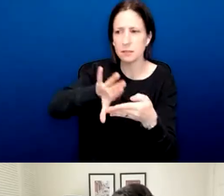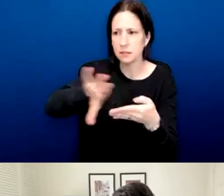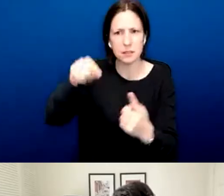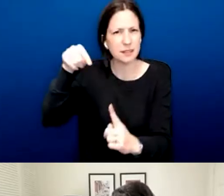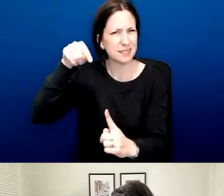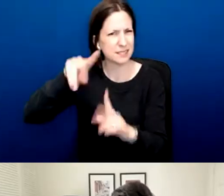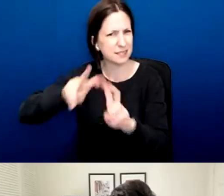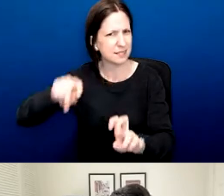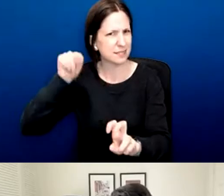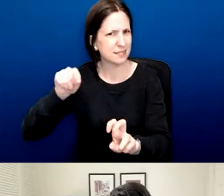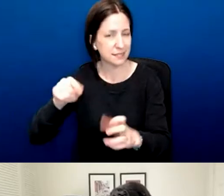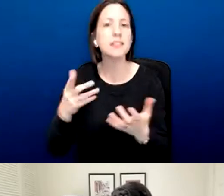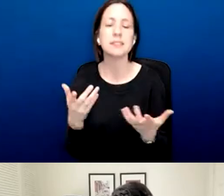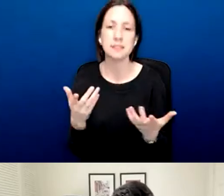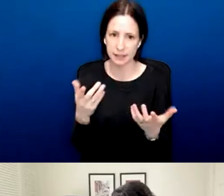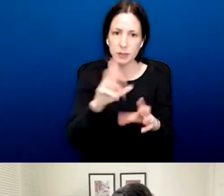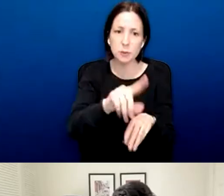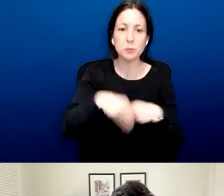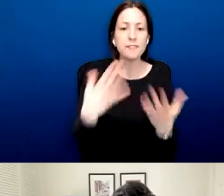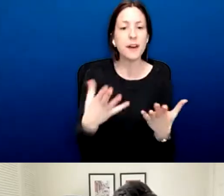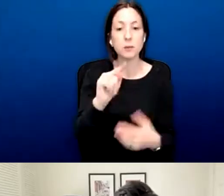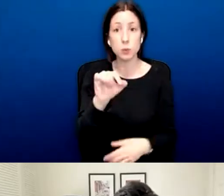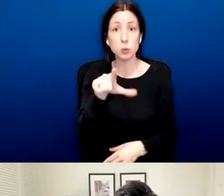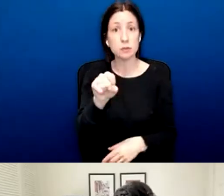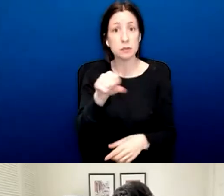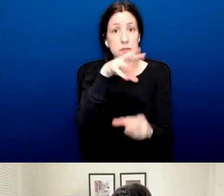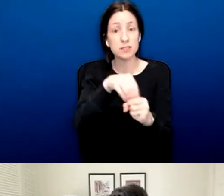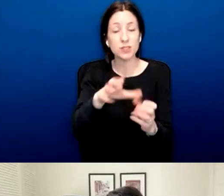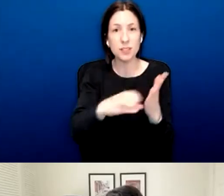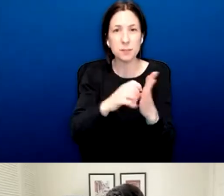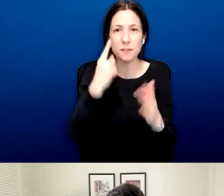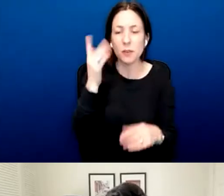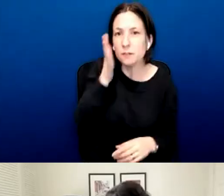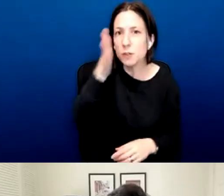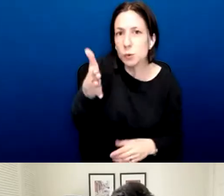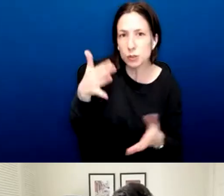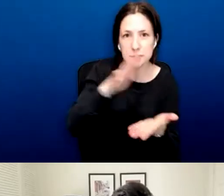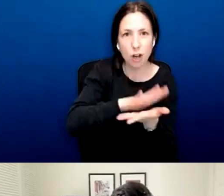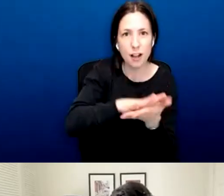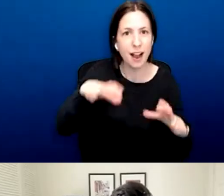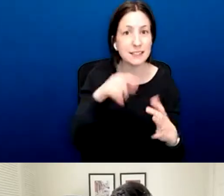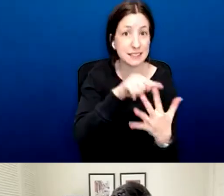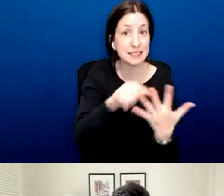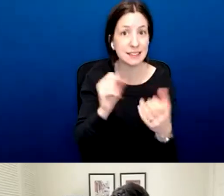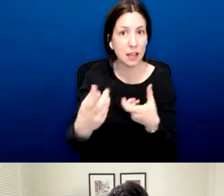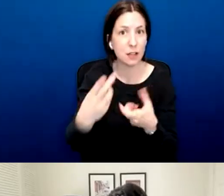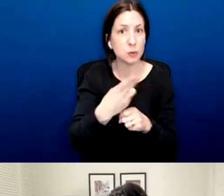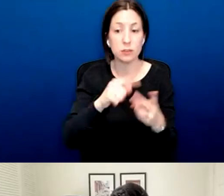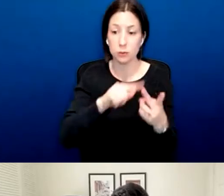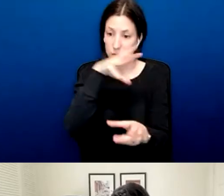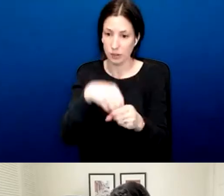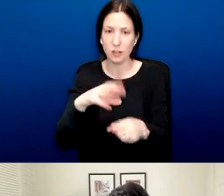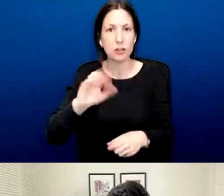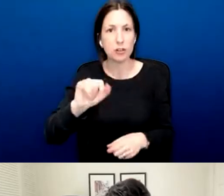are providing this set of tools in your chapter for future scholar activists to use. And you've offered us these calls to action. And that's